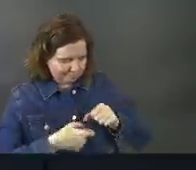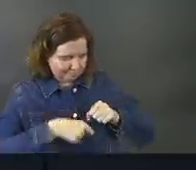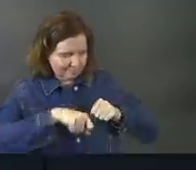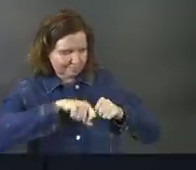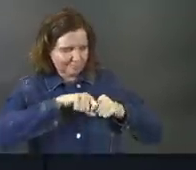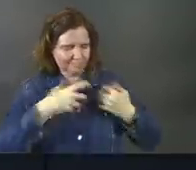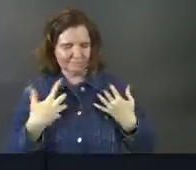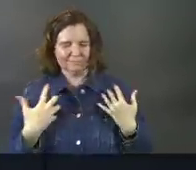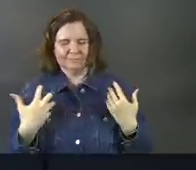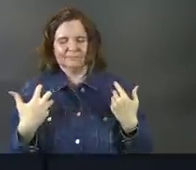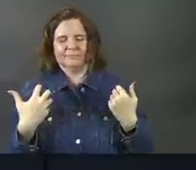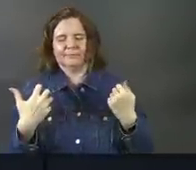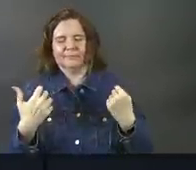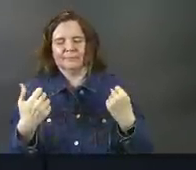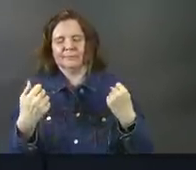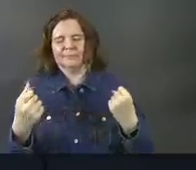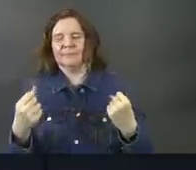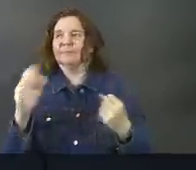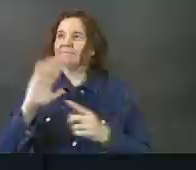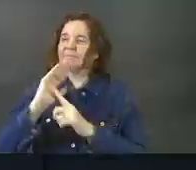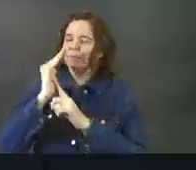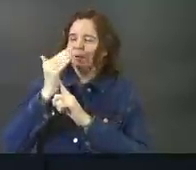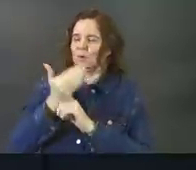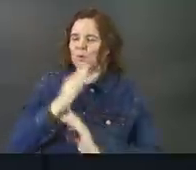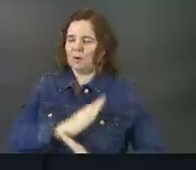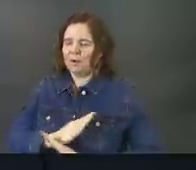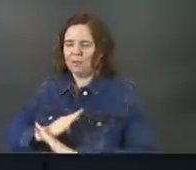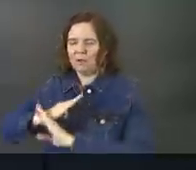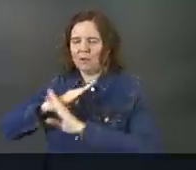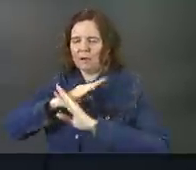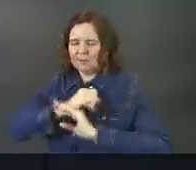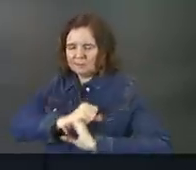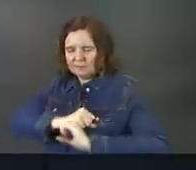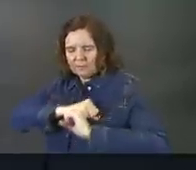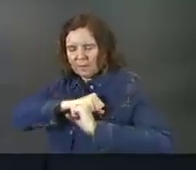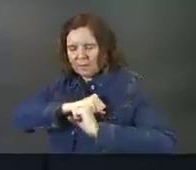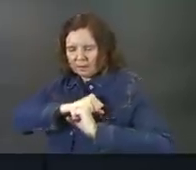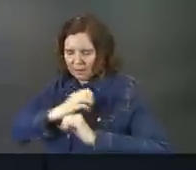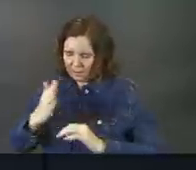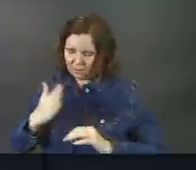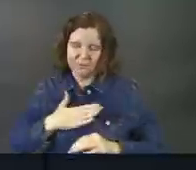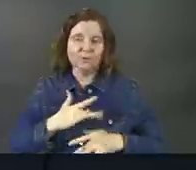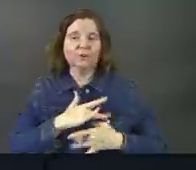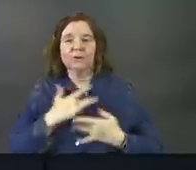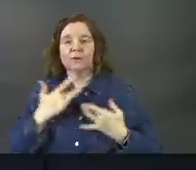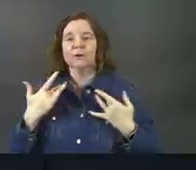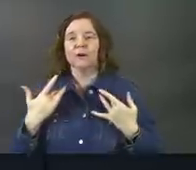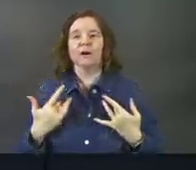Put me back together. You are the defender.